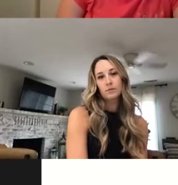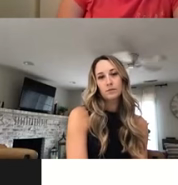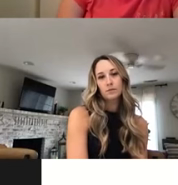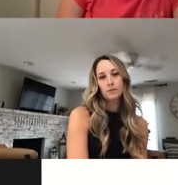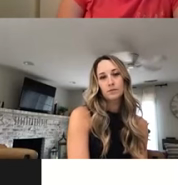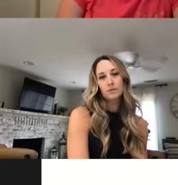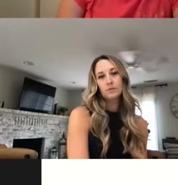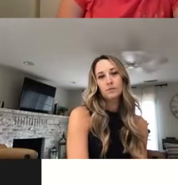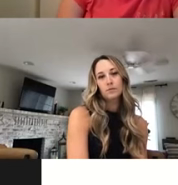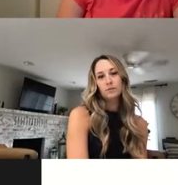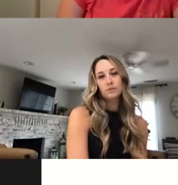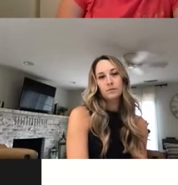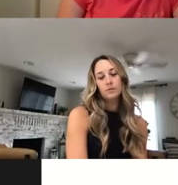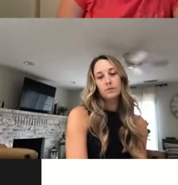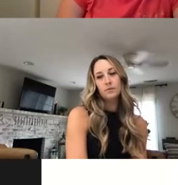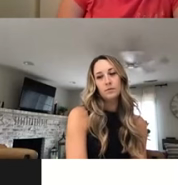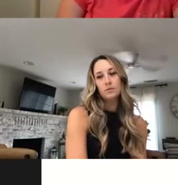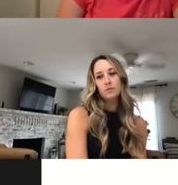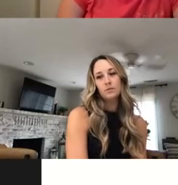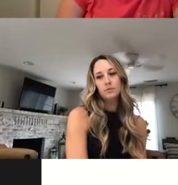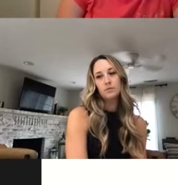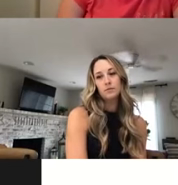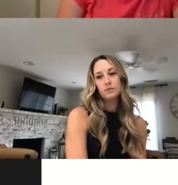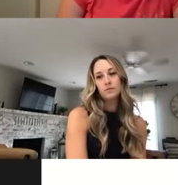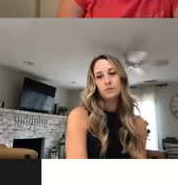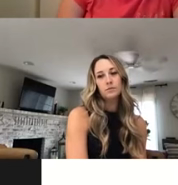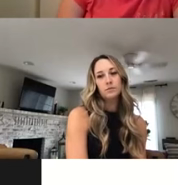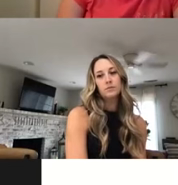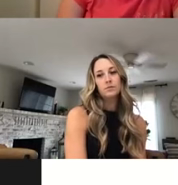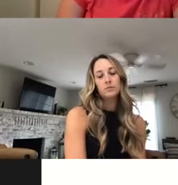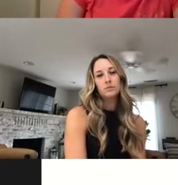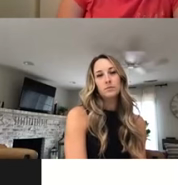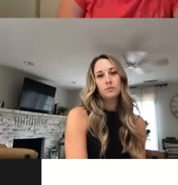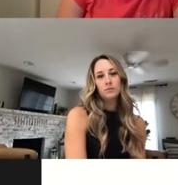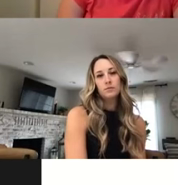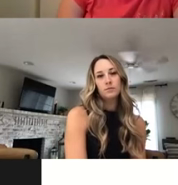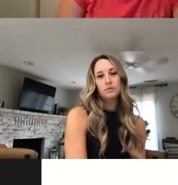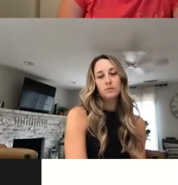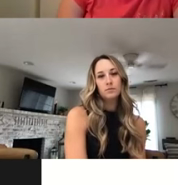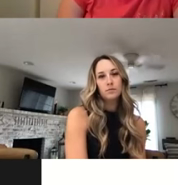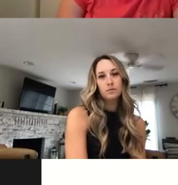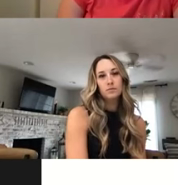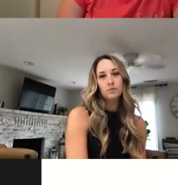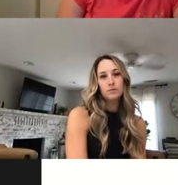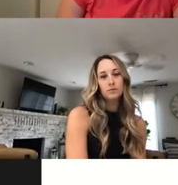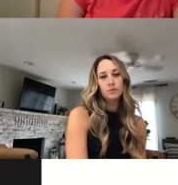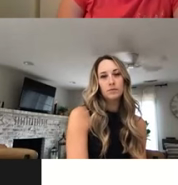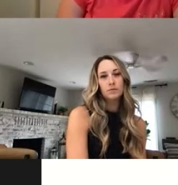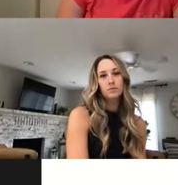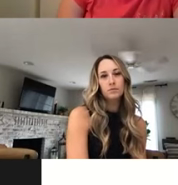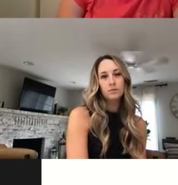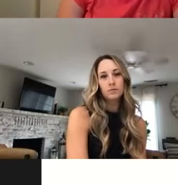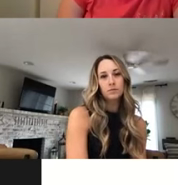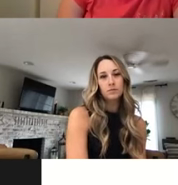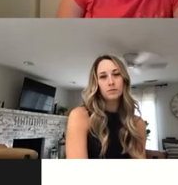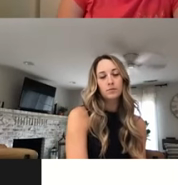we have described these processes, but is this something that you should be able to do yourself? Can you go from template strand of